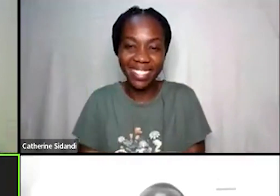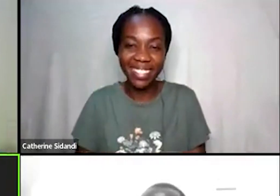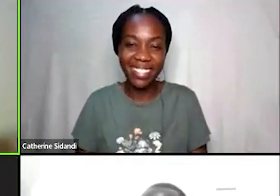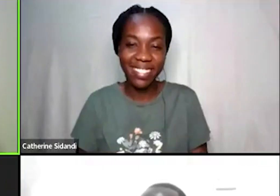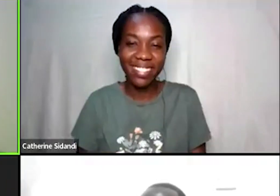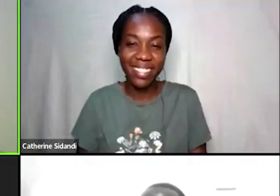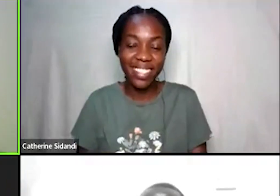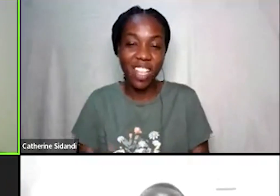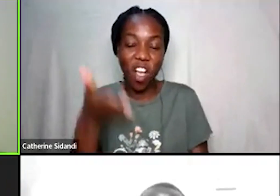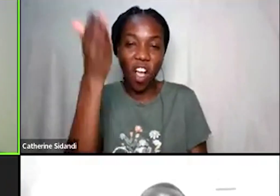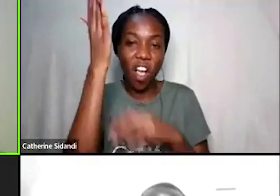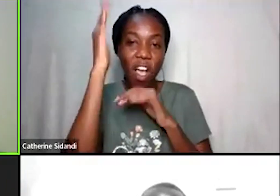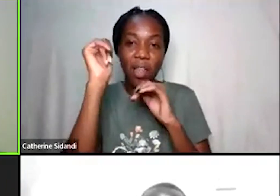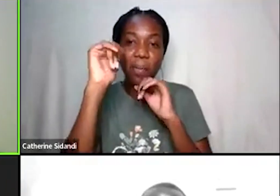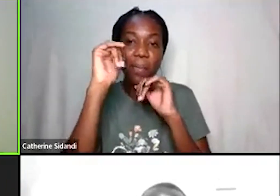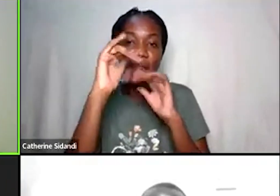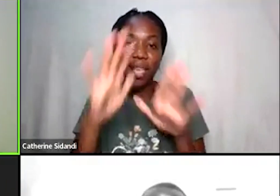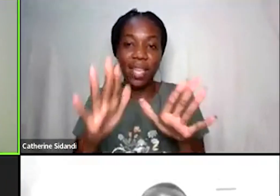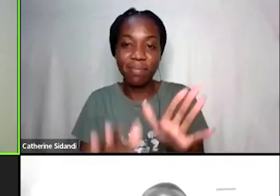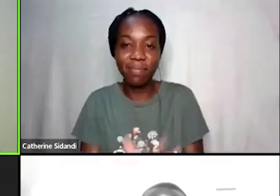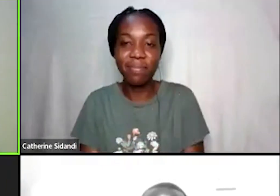May God bless you. May God.